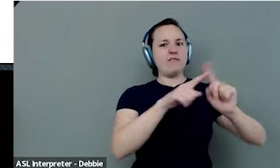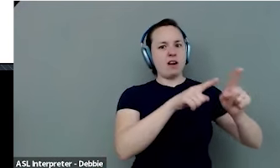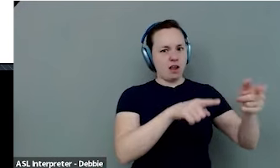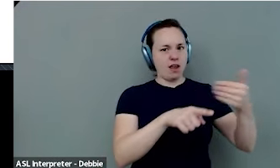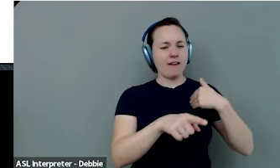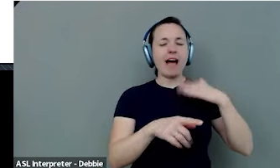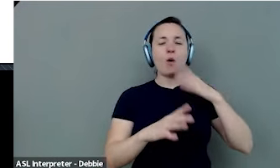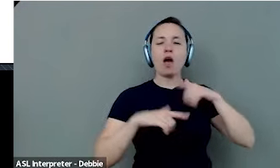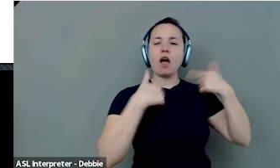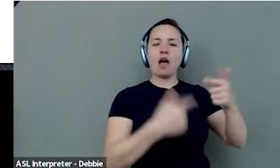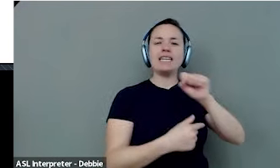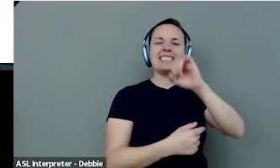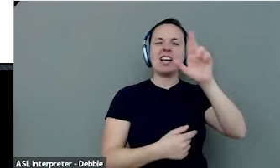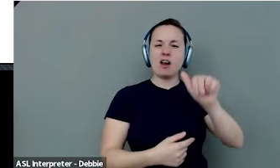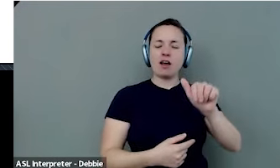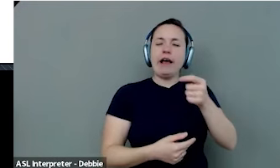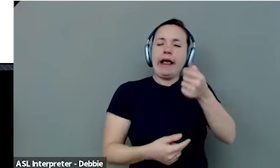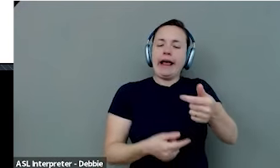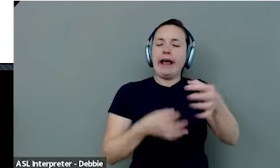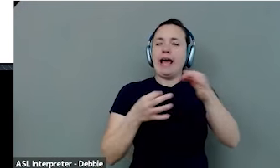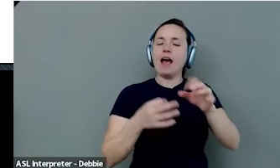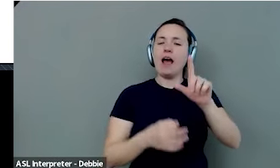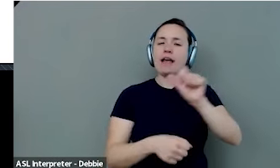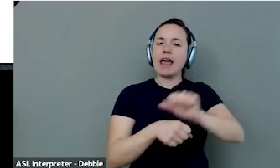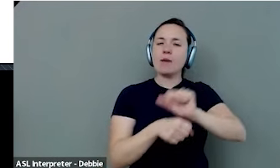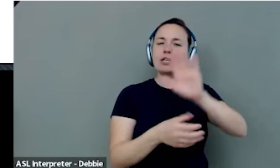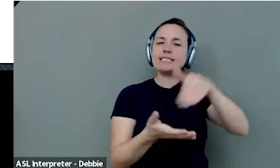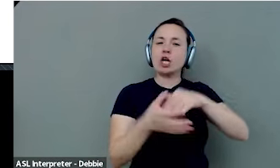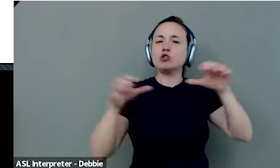to Sierra to share a little bit about what the Labor Center is doing for this month.